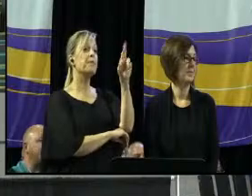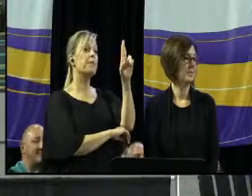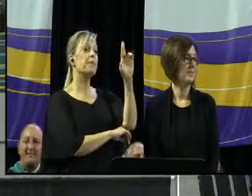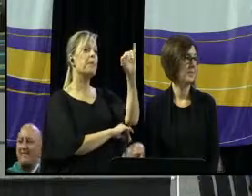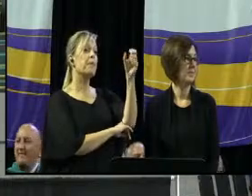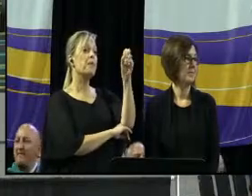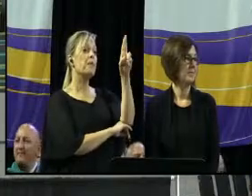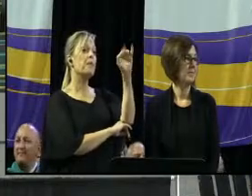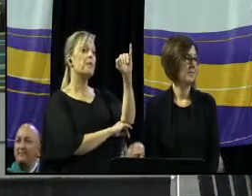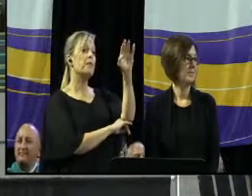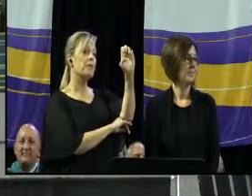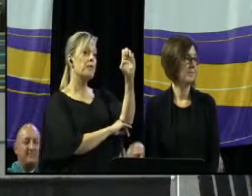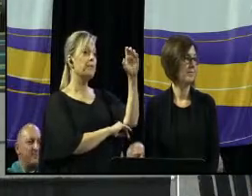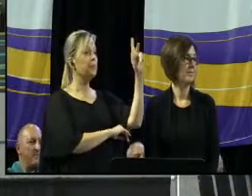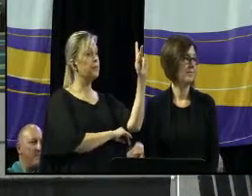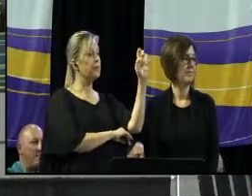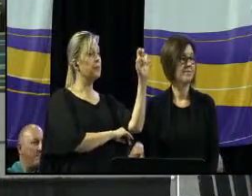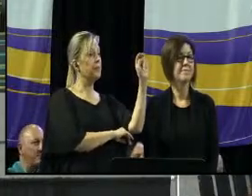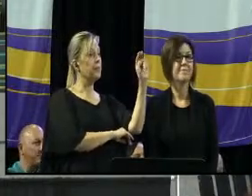Marjorie Jaylene Kennedy.